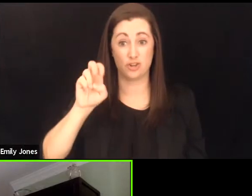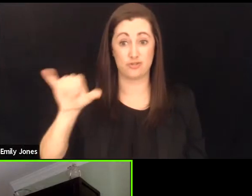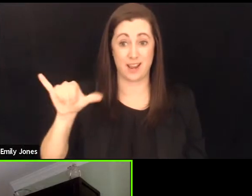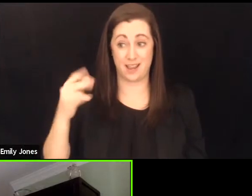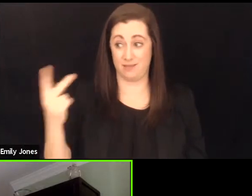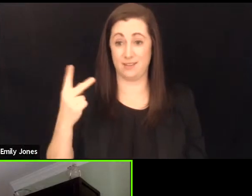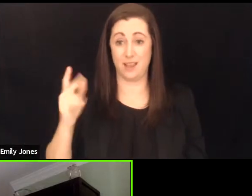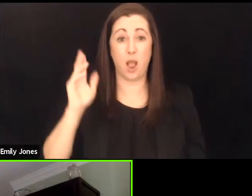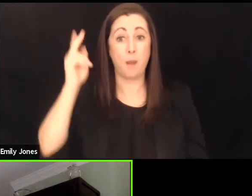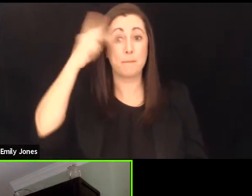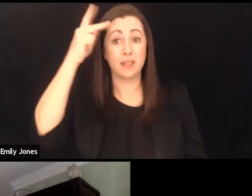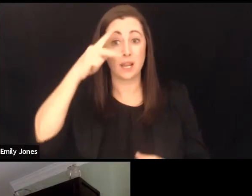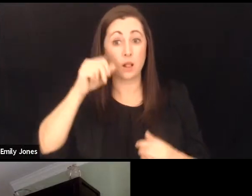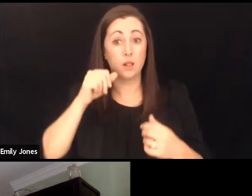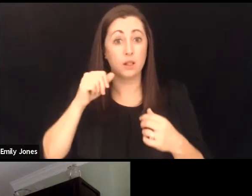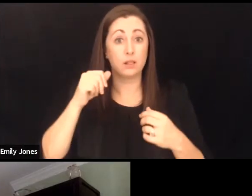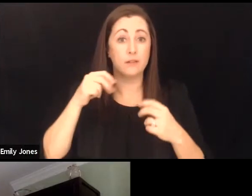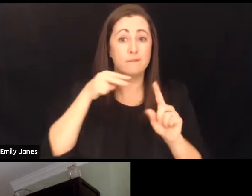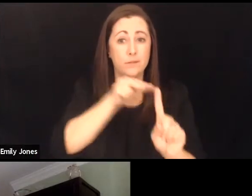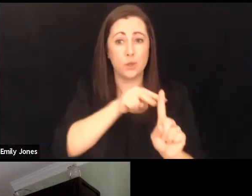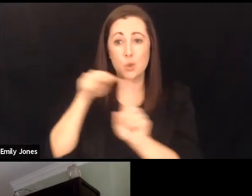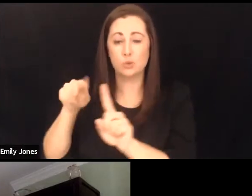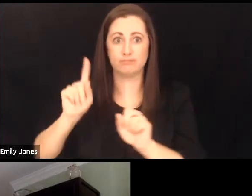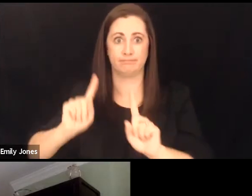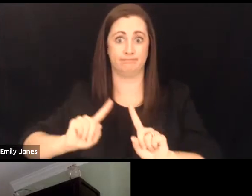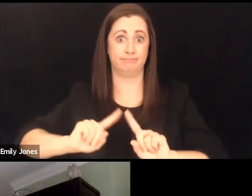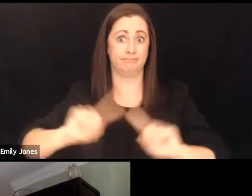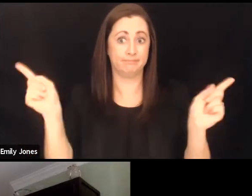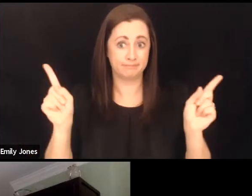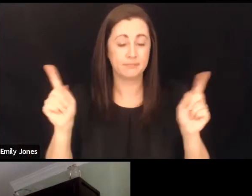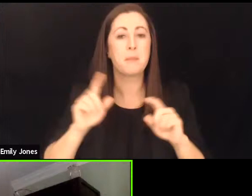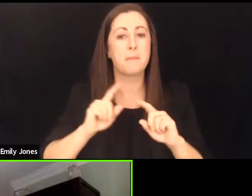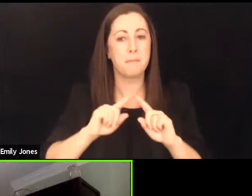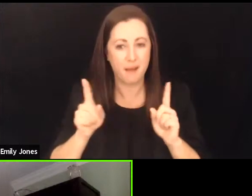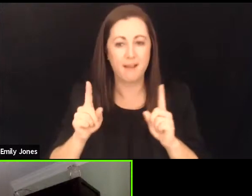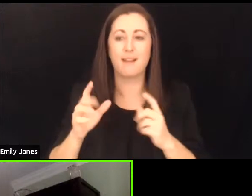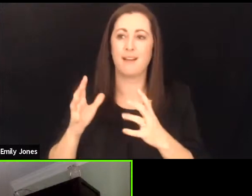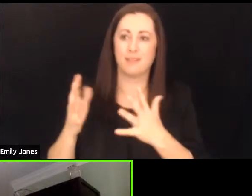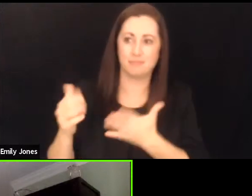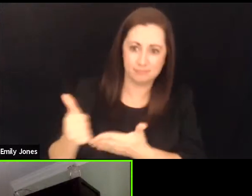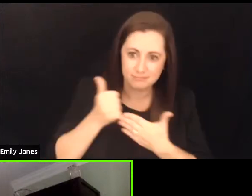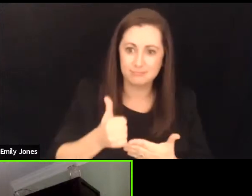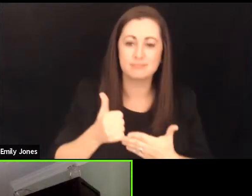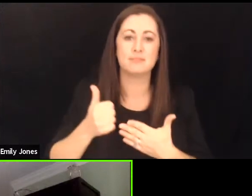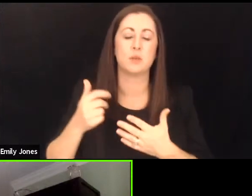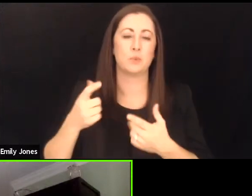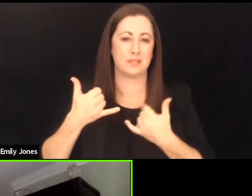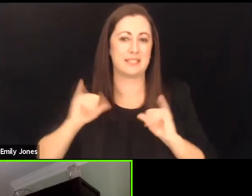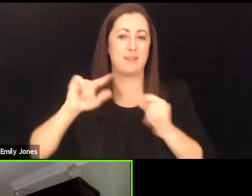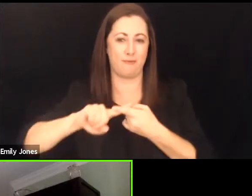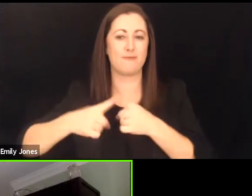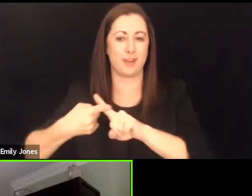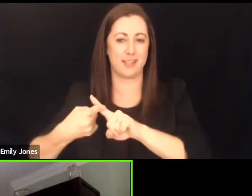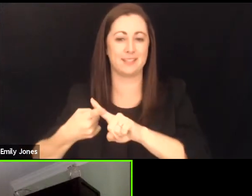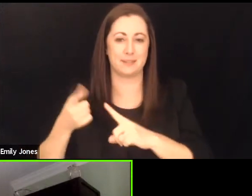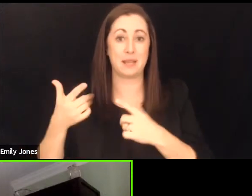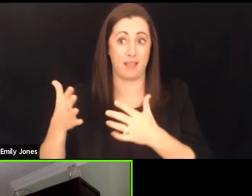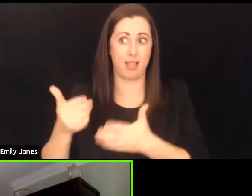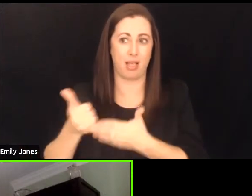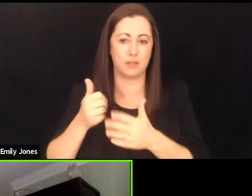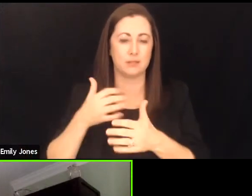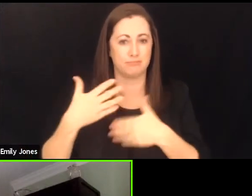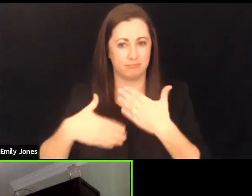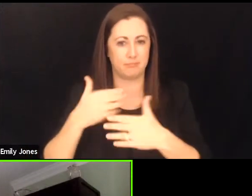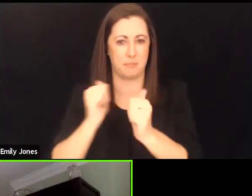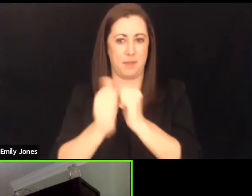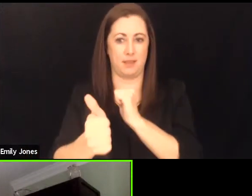political philosophy, but we remain friends to this day. He did a magnificent job of helping us get through, but having the